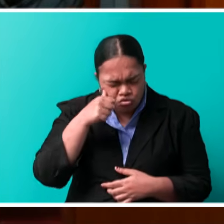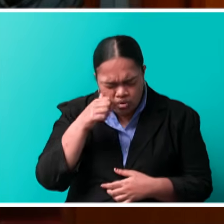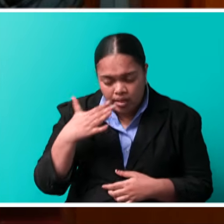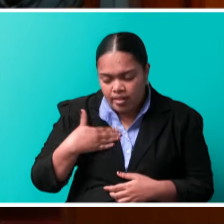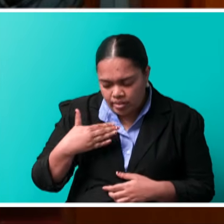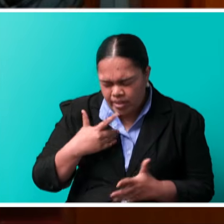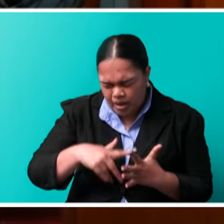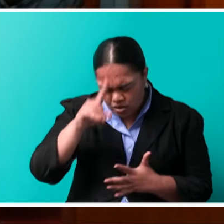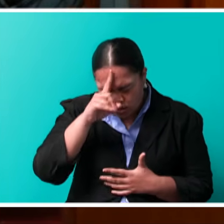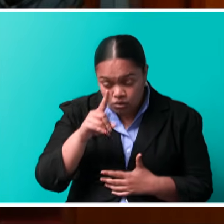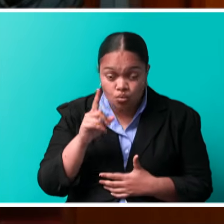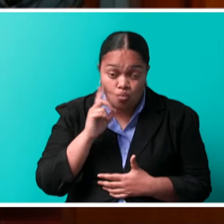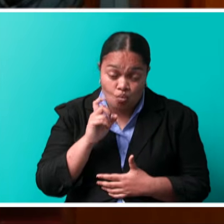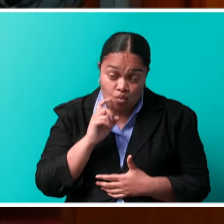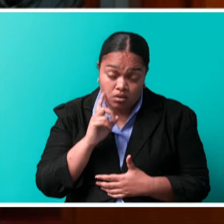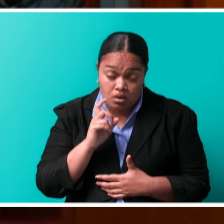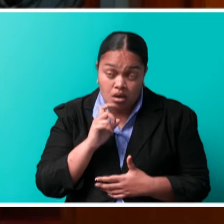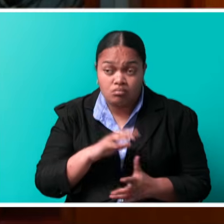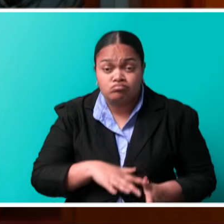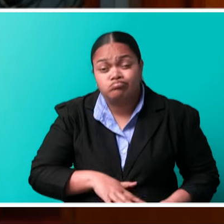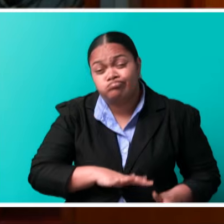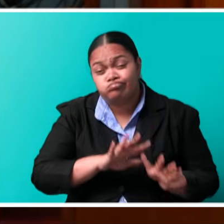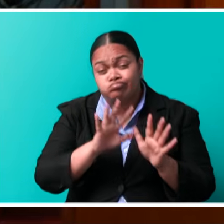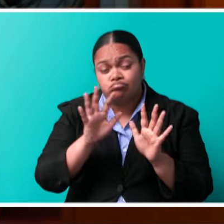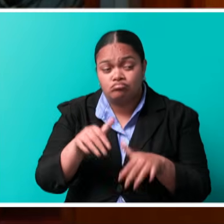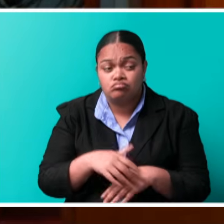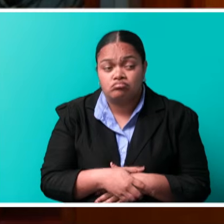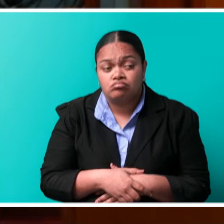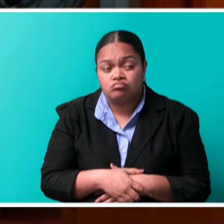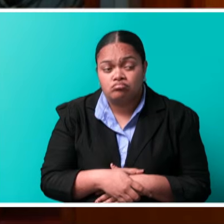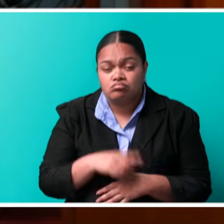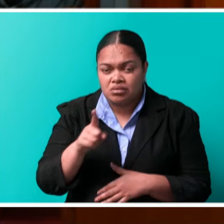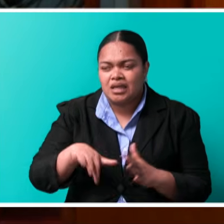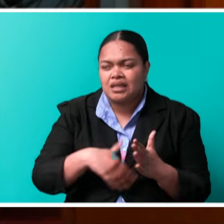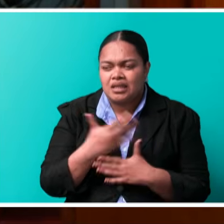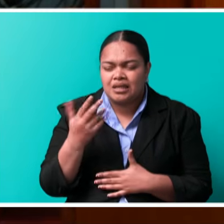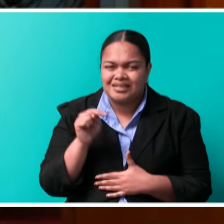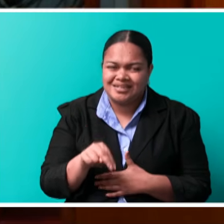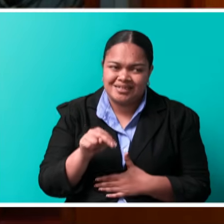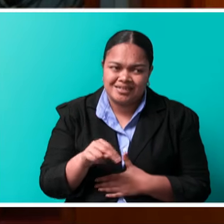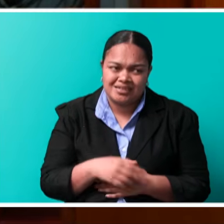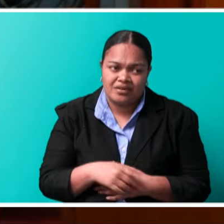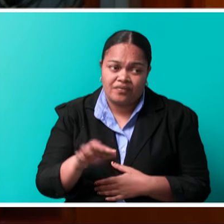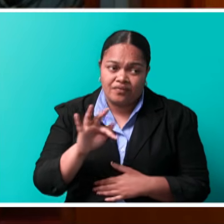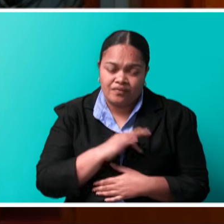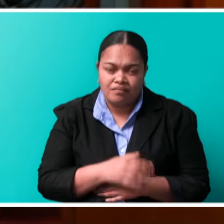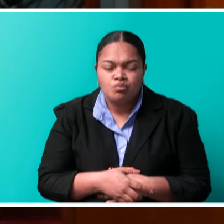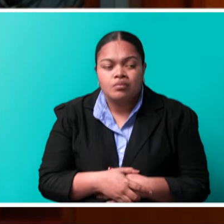education, water, roads, and safety are daily needs, and you face them